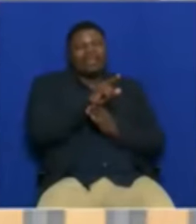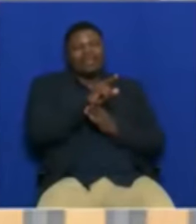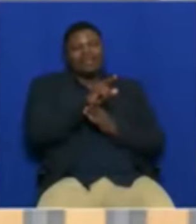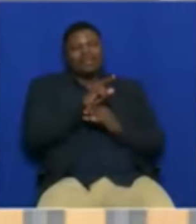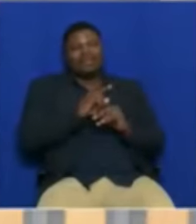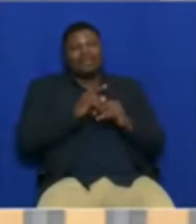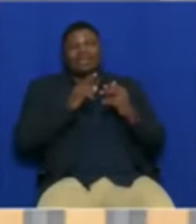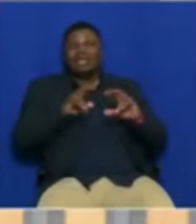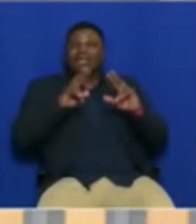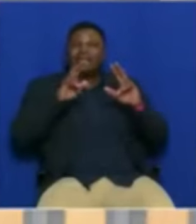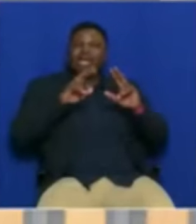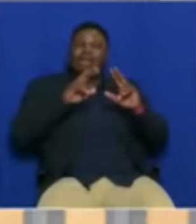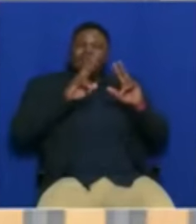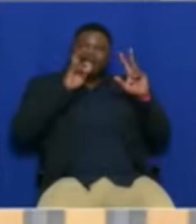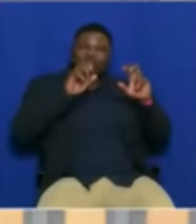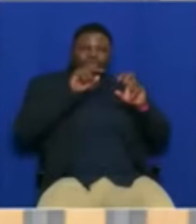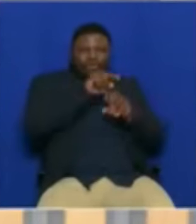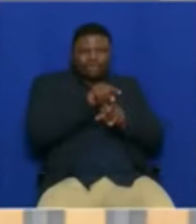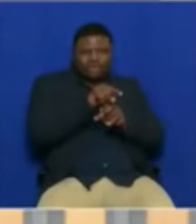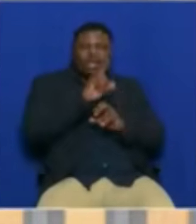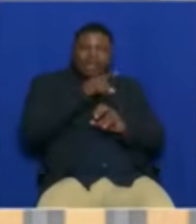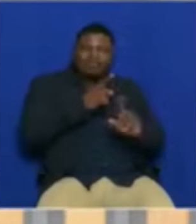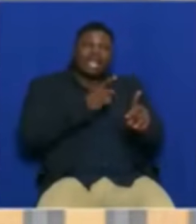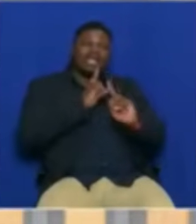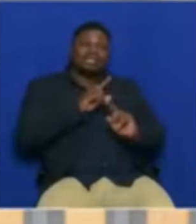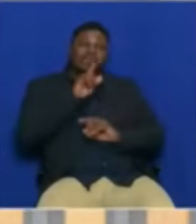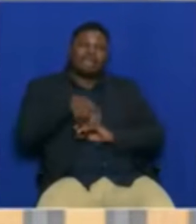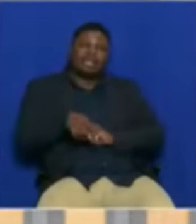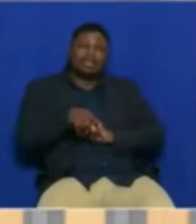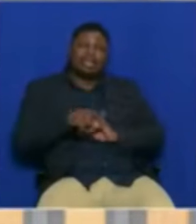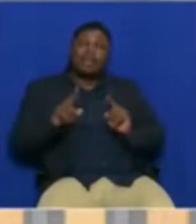You want me to end it here now? No, Commissioner.